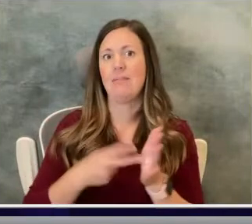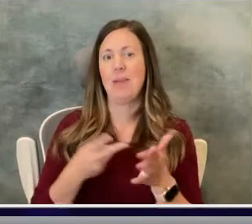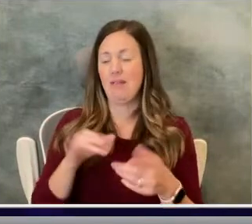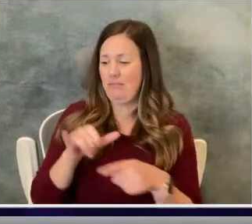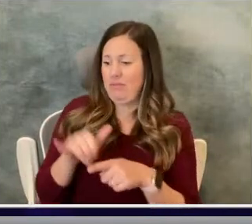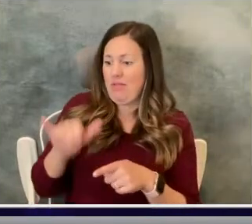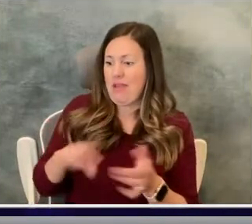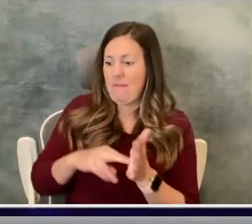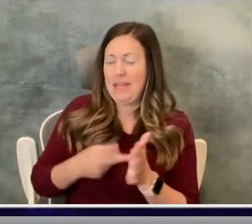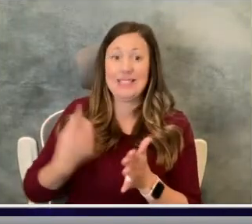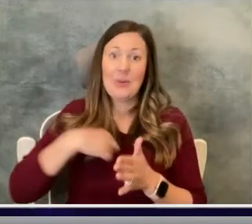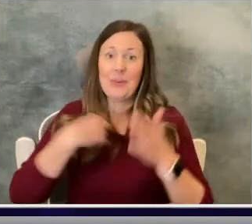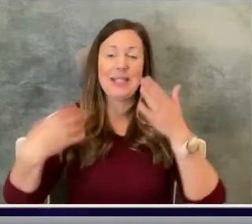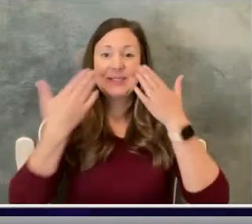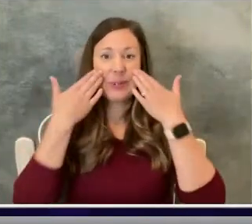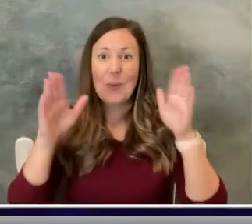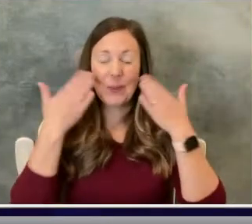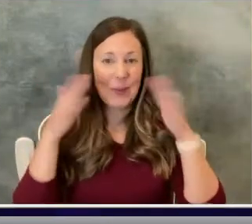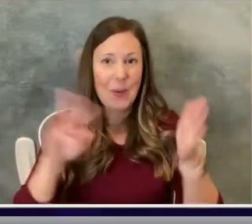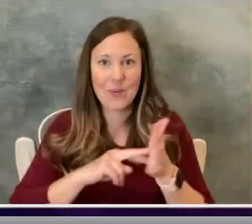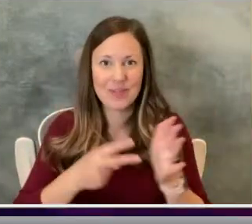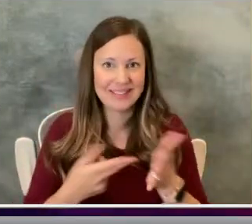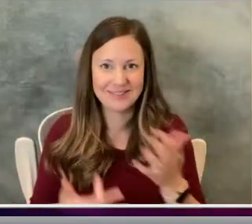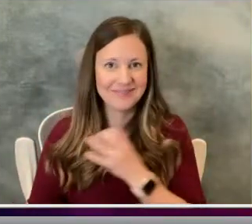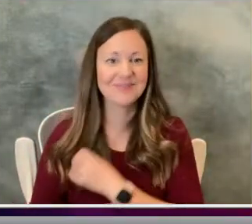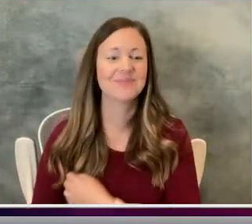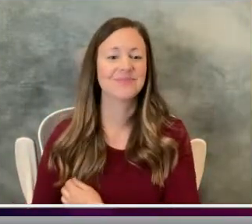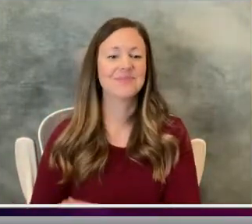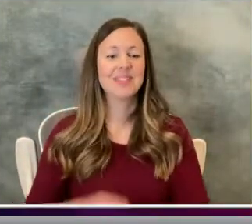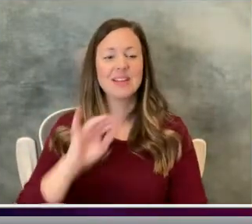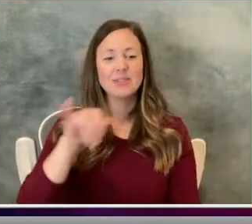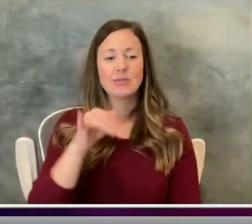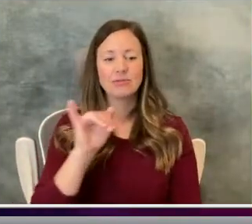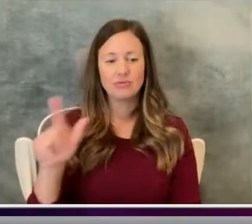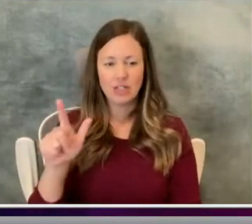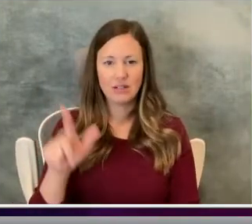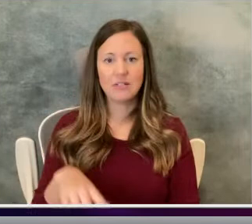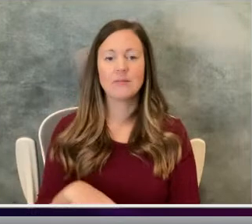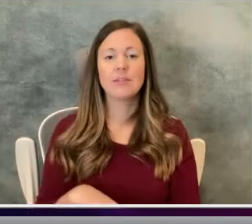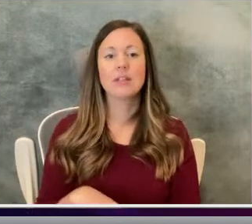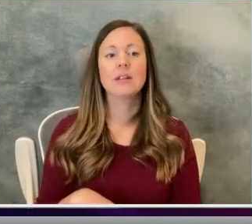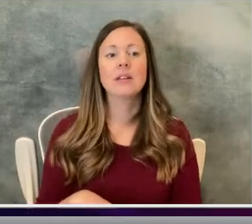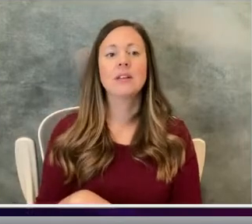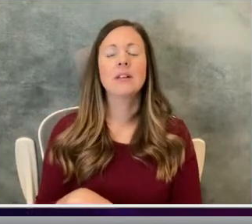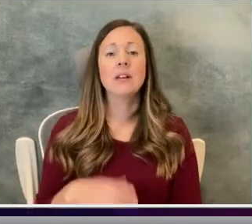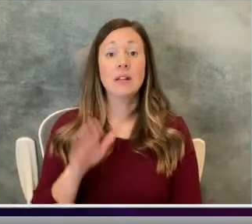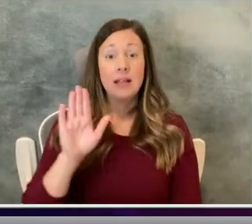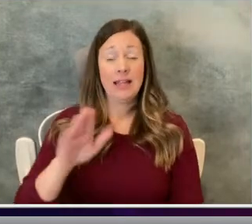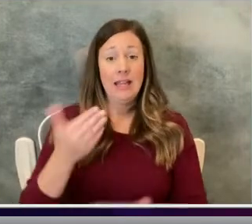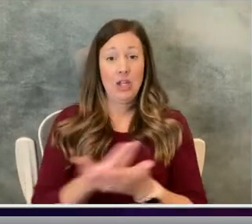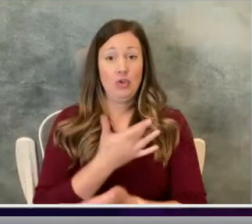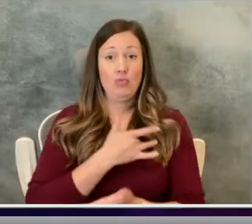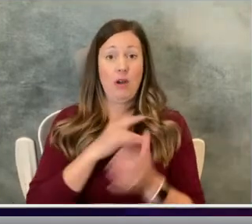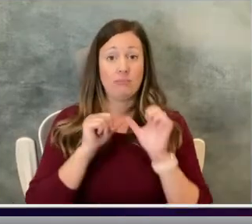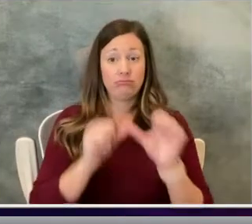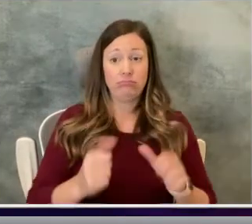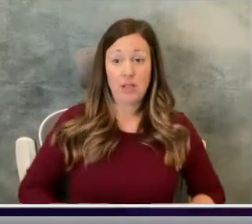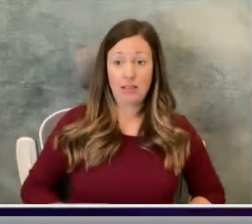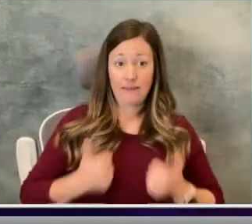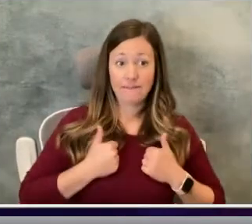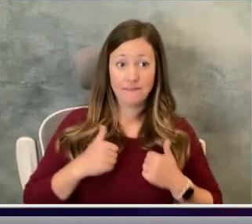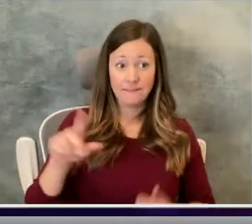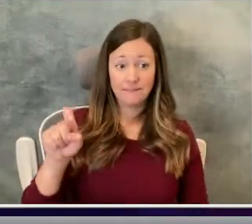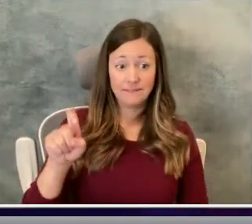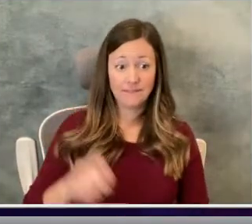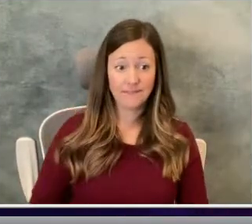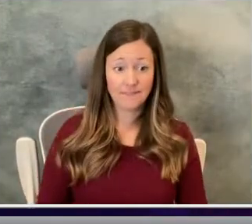has a question. Jill just wrote in. She would like to know, will his new heart last a lifetime? Who wants to take that one? Dr.